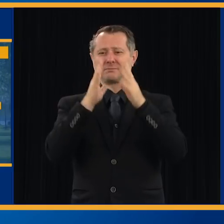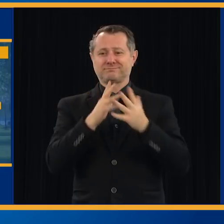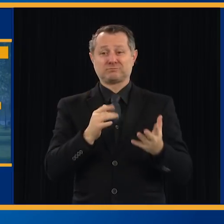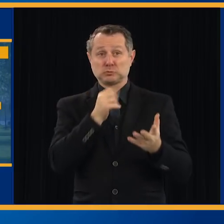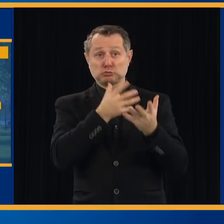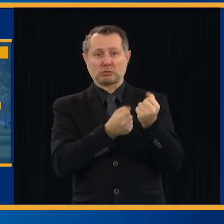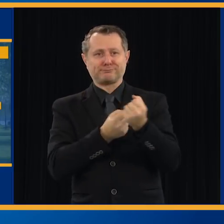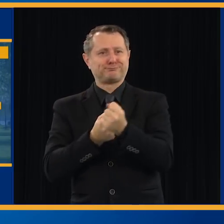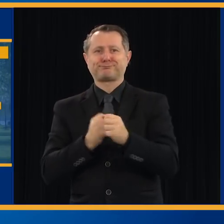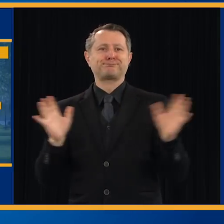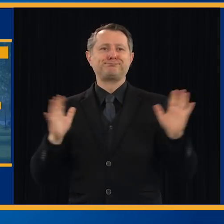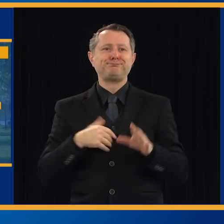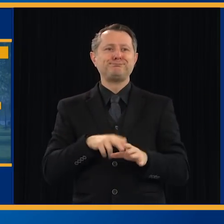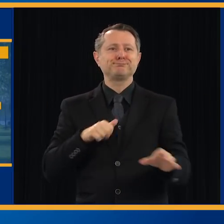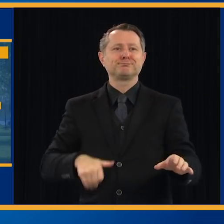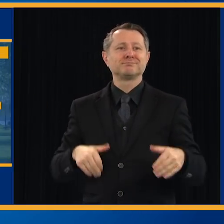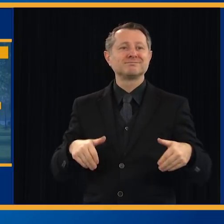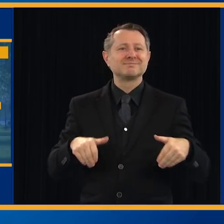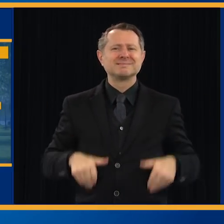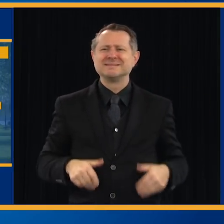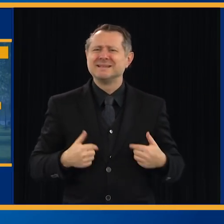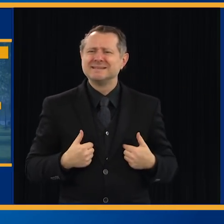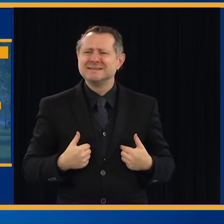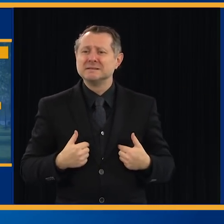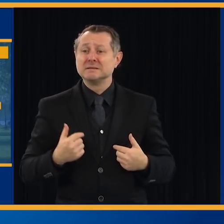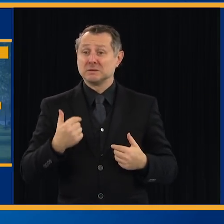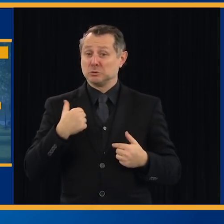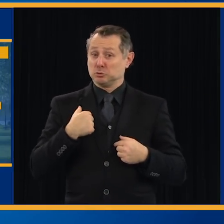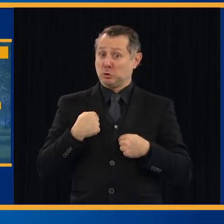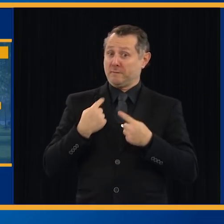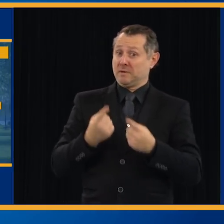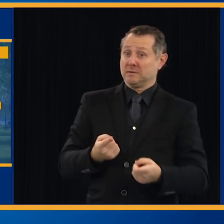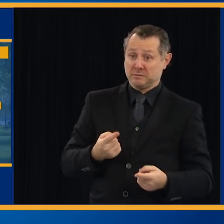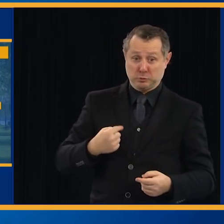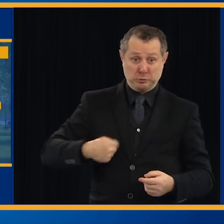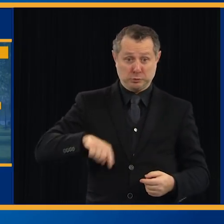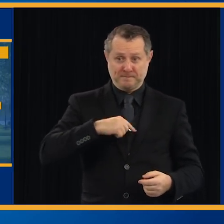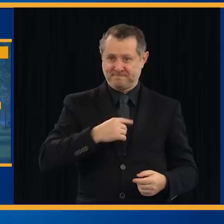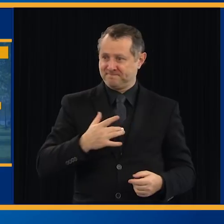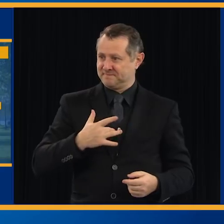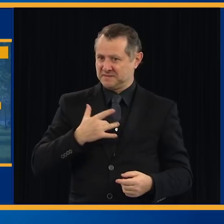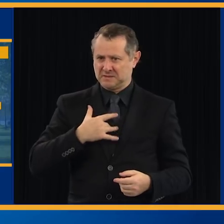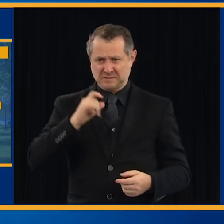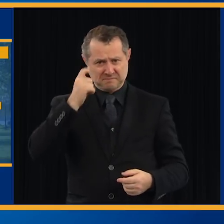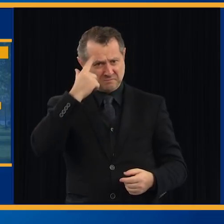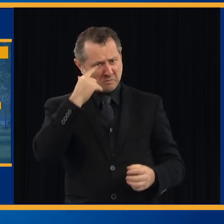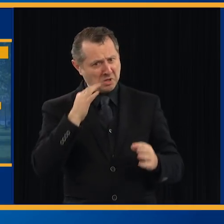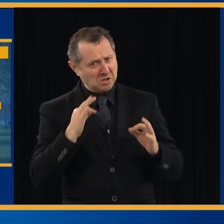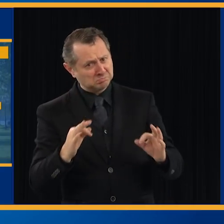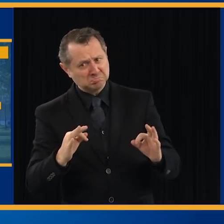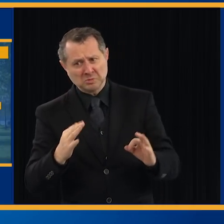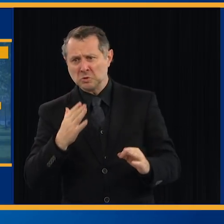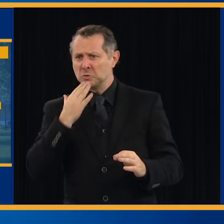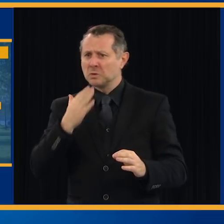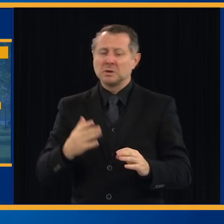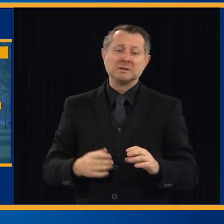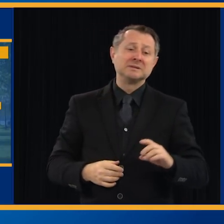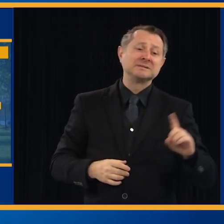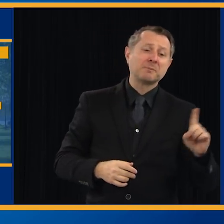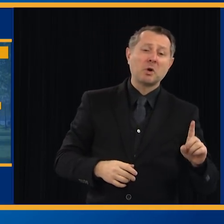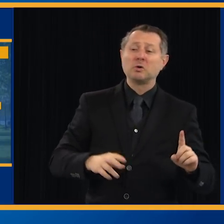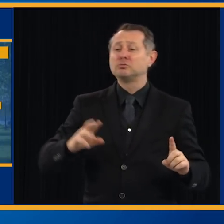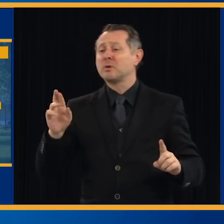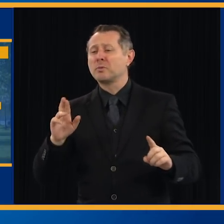send. We've done a great job as government officials, all of us, Democrat, Republican, state, local. We have to keep doing